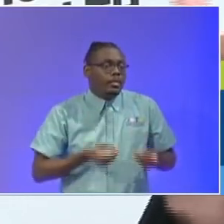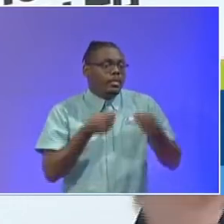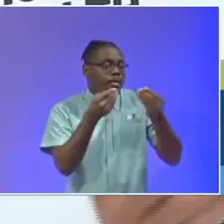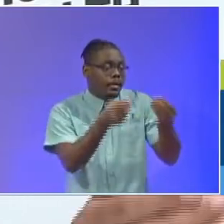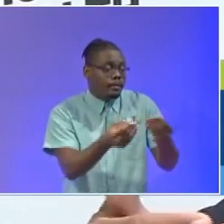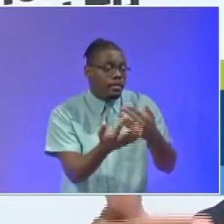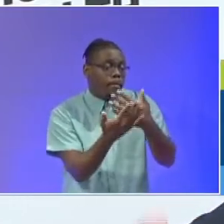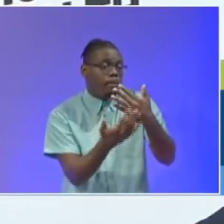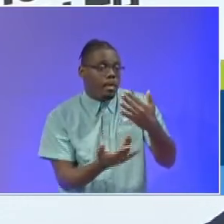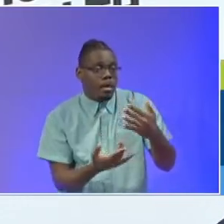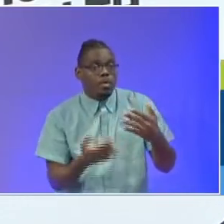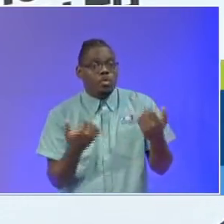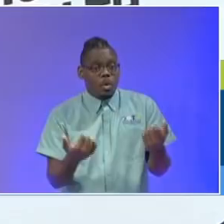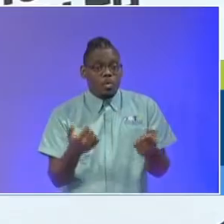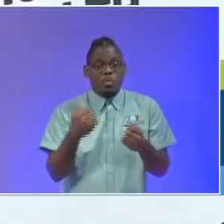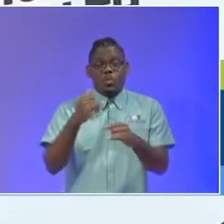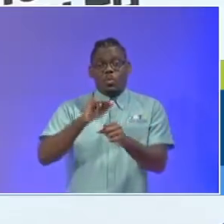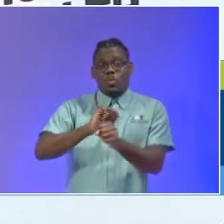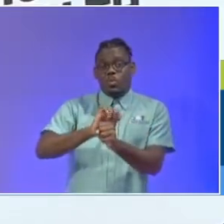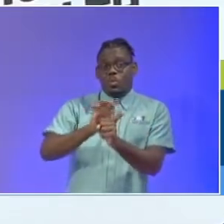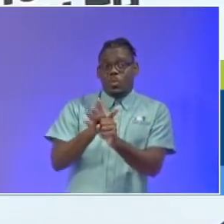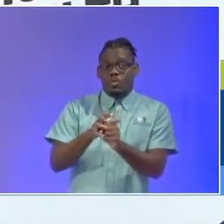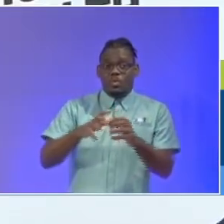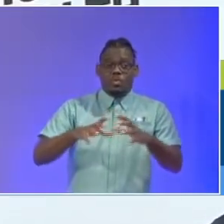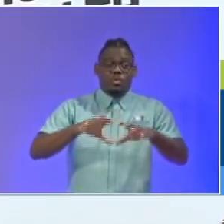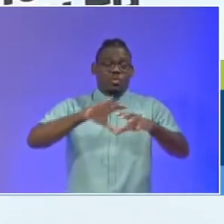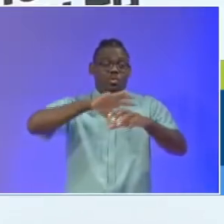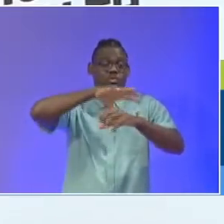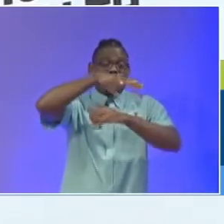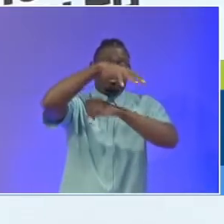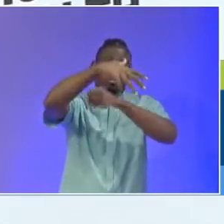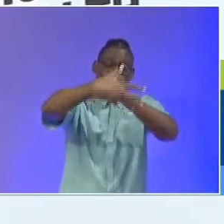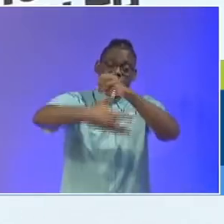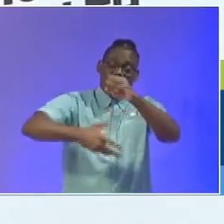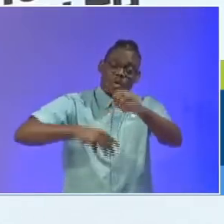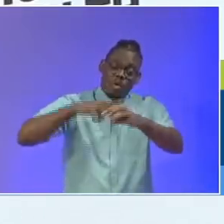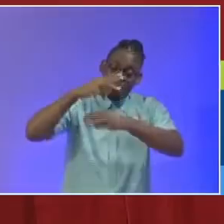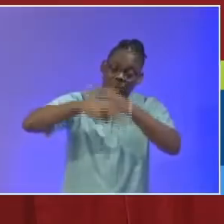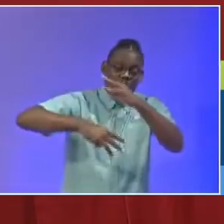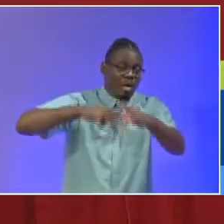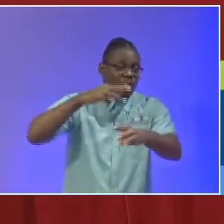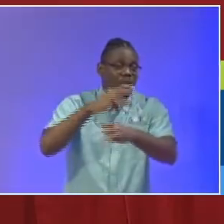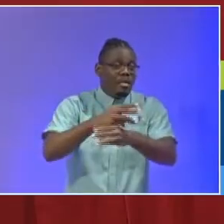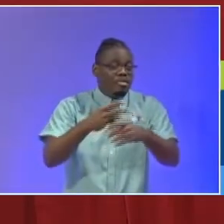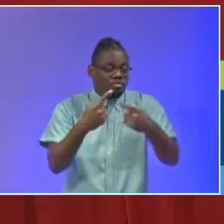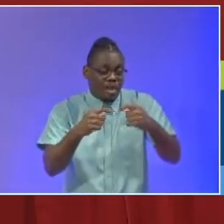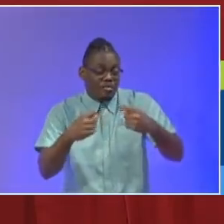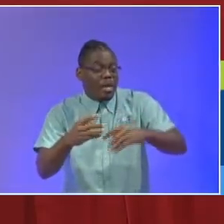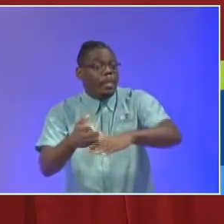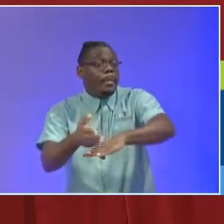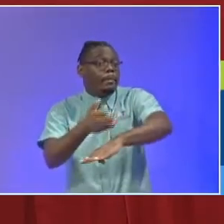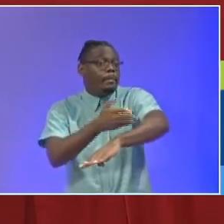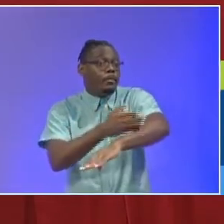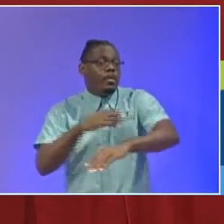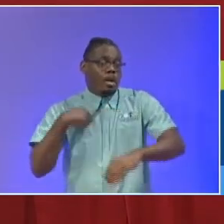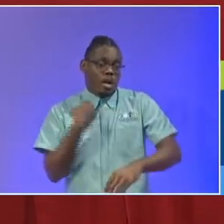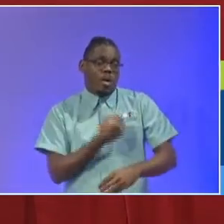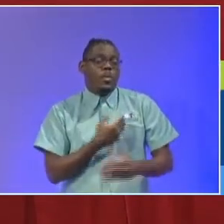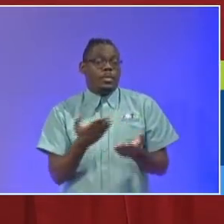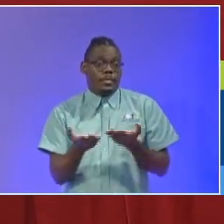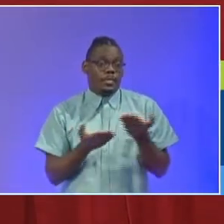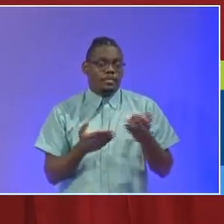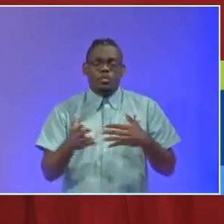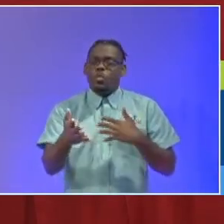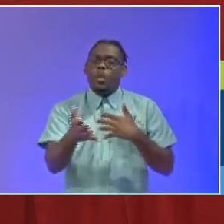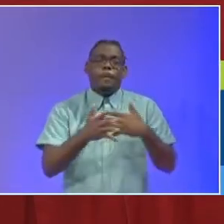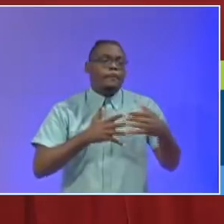Sometimes this can affect some of the surgeries. So I hope that answers that part of the question. Thank you. Let me just come in here from a policy